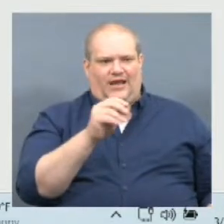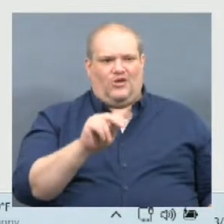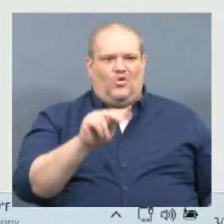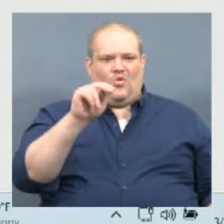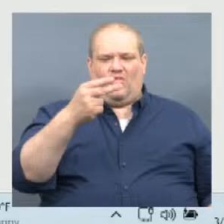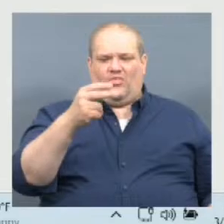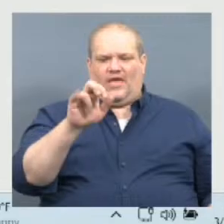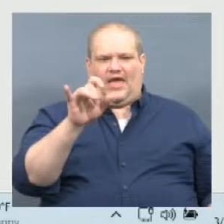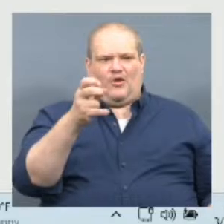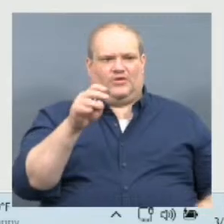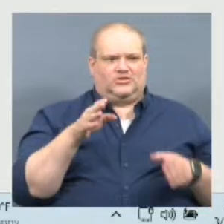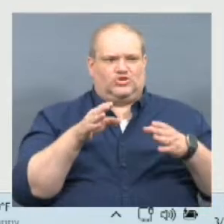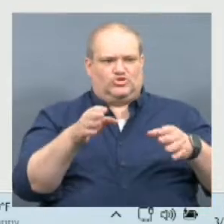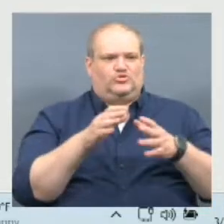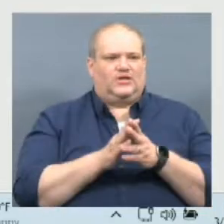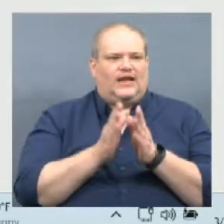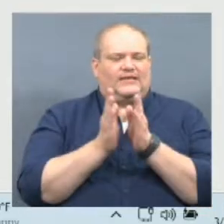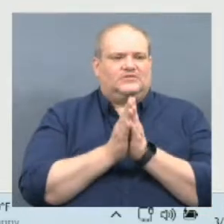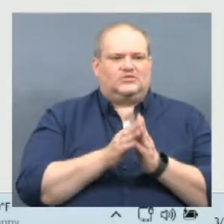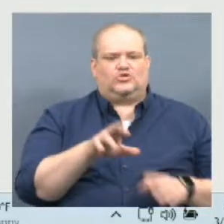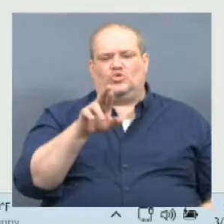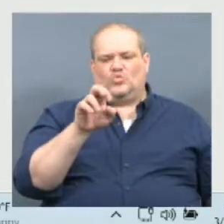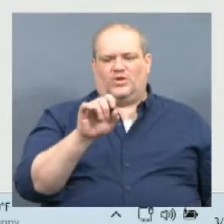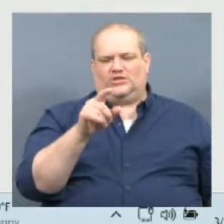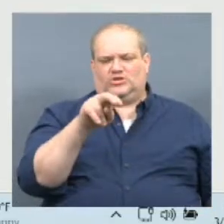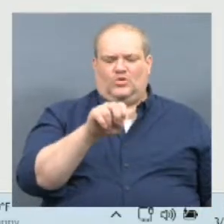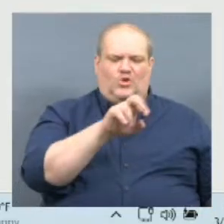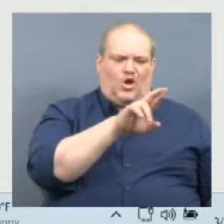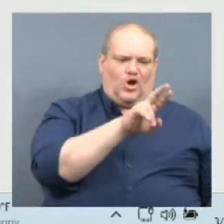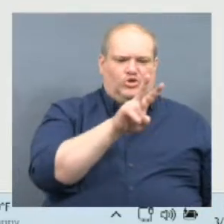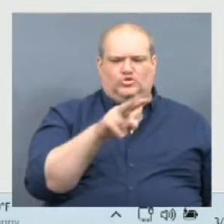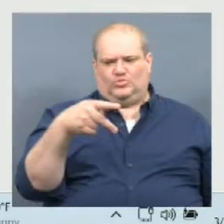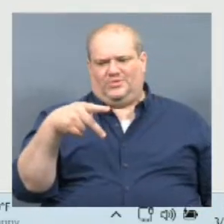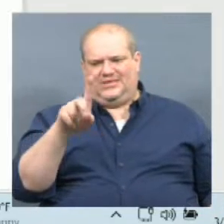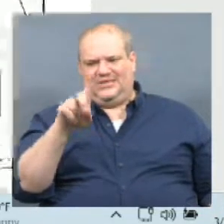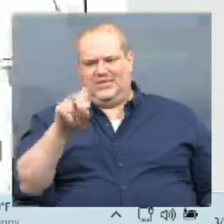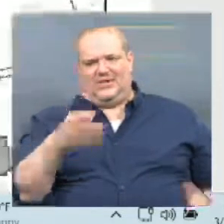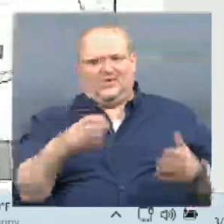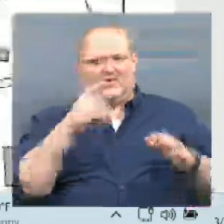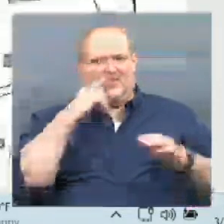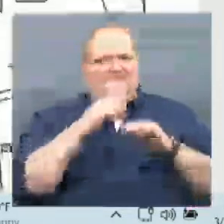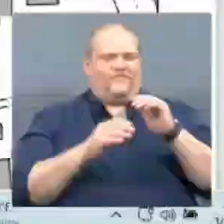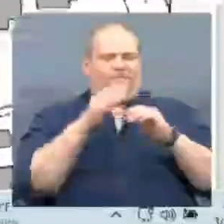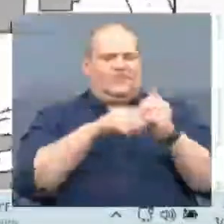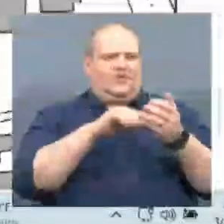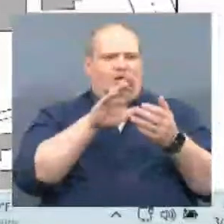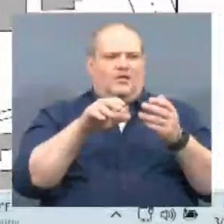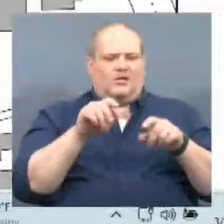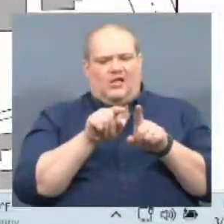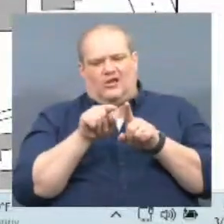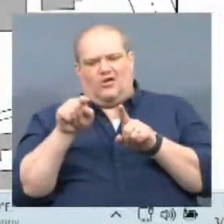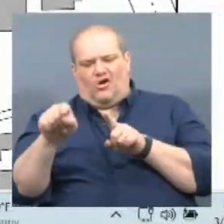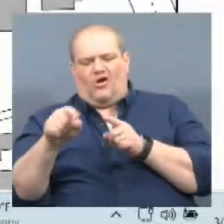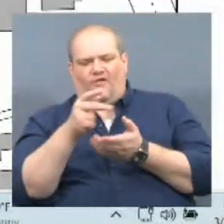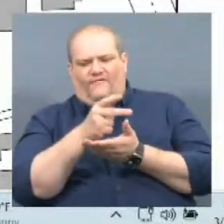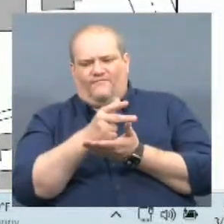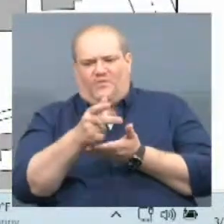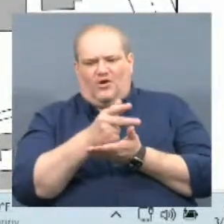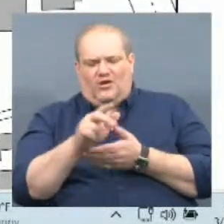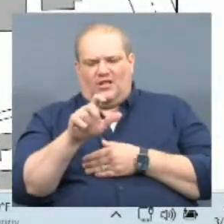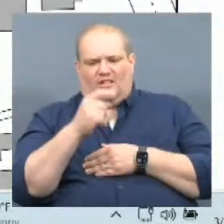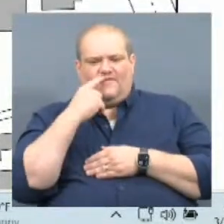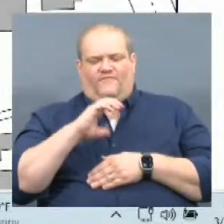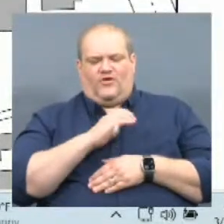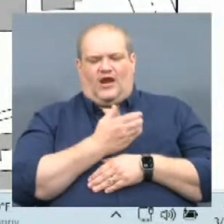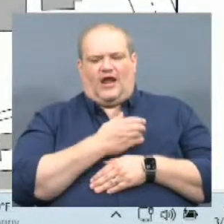Street. The applicant is requesting to rezone the property from R2 to PDO to allow for the construction of an off-street service parking lot for Our